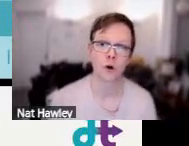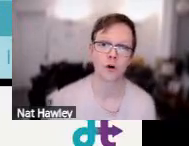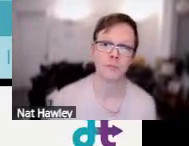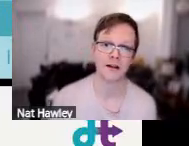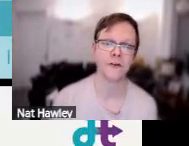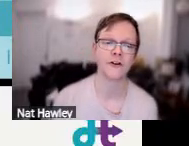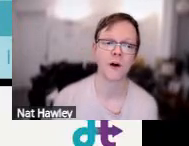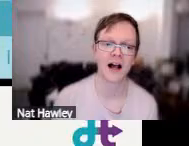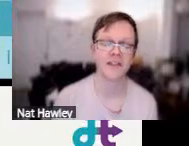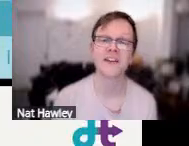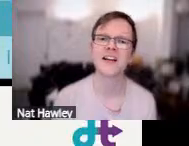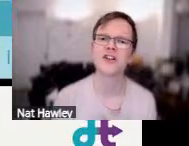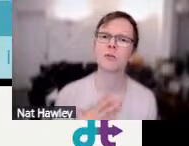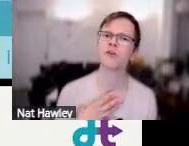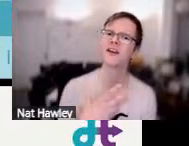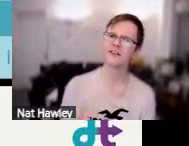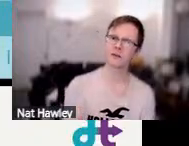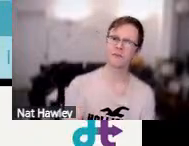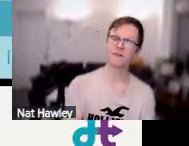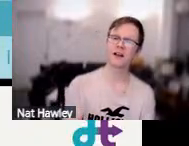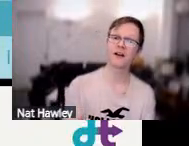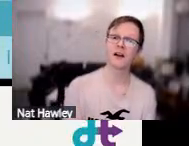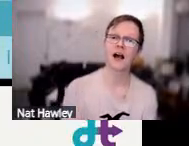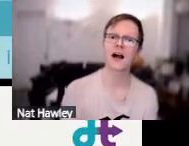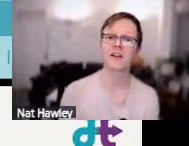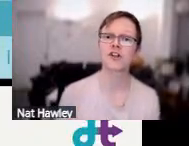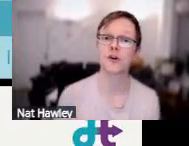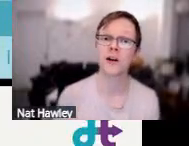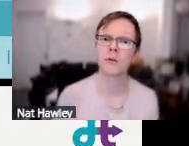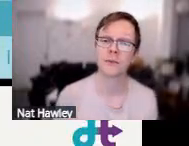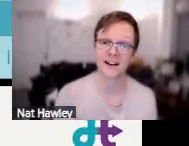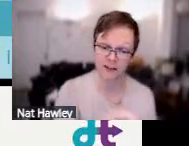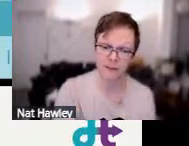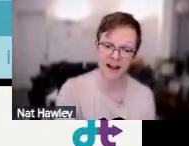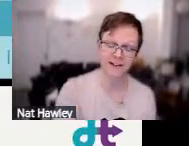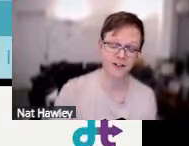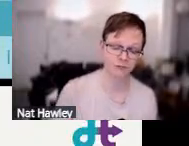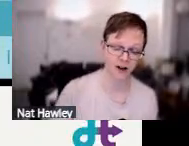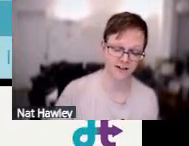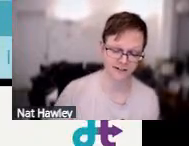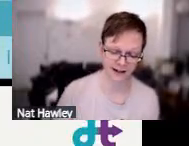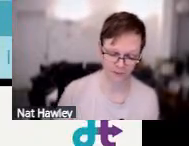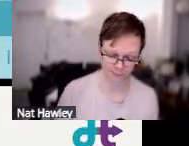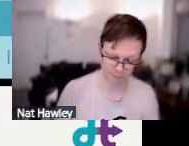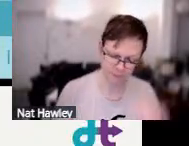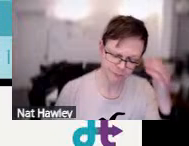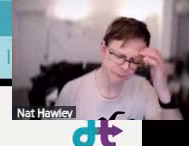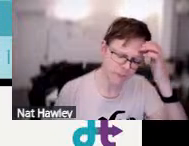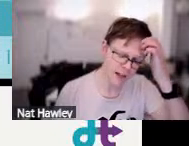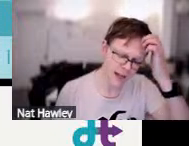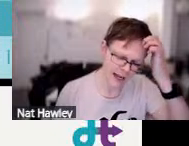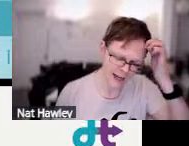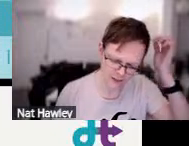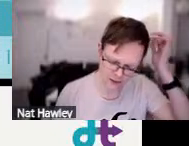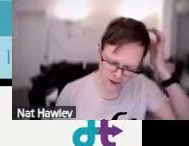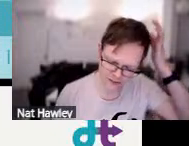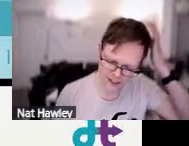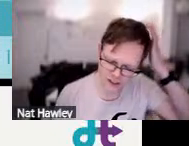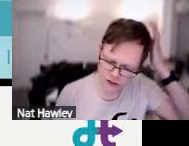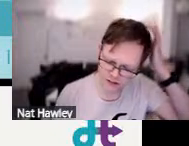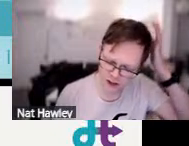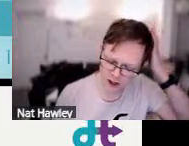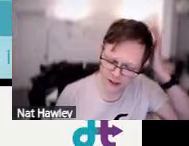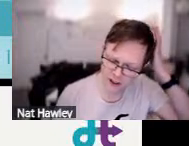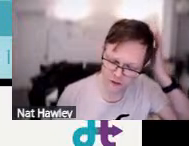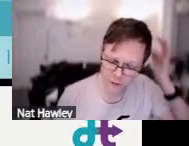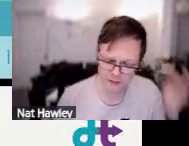and chalk method, where the teacher would say something and the student would be expected to write it down. And